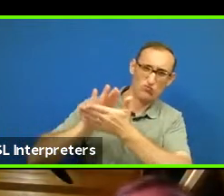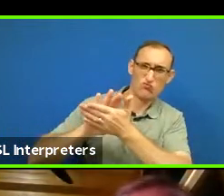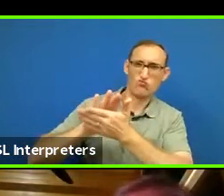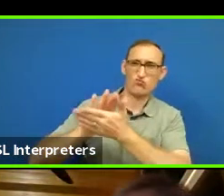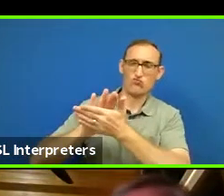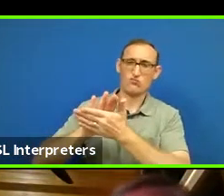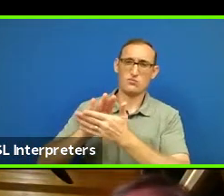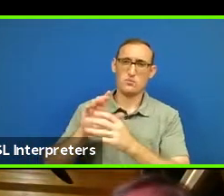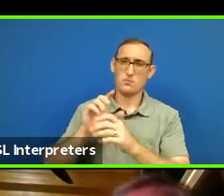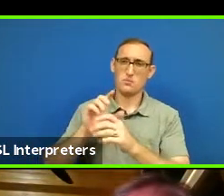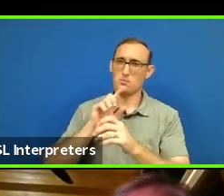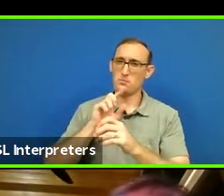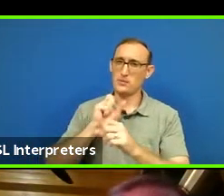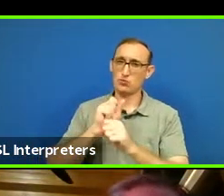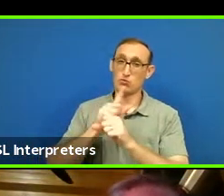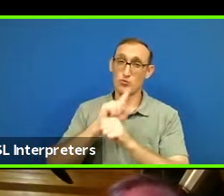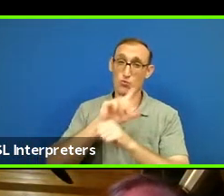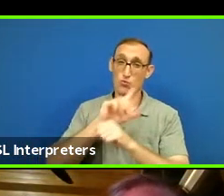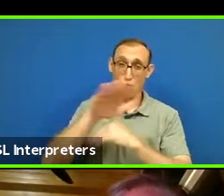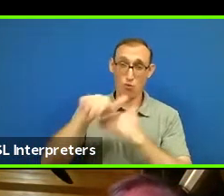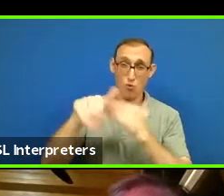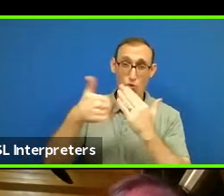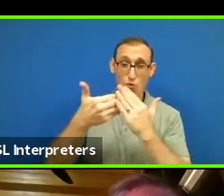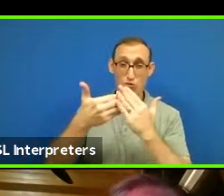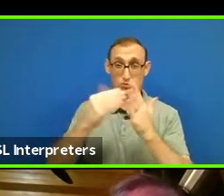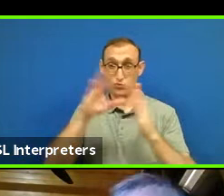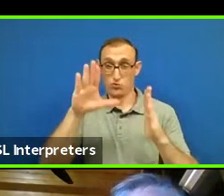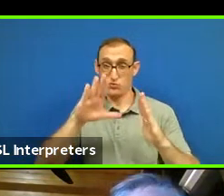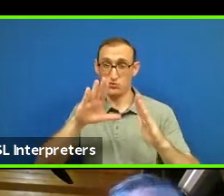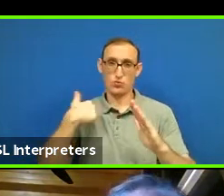the needs of all of our children.